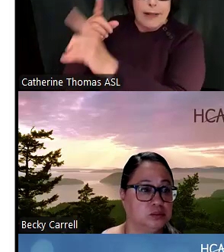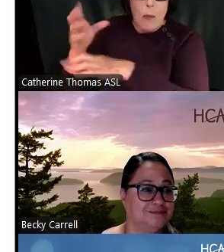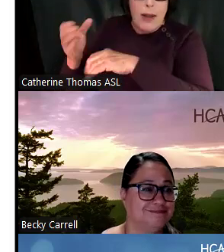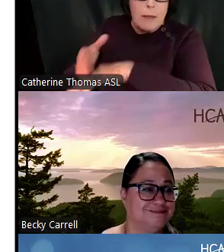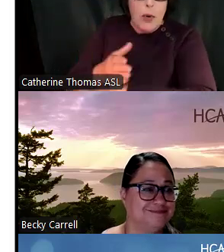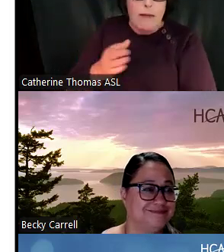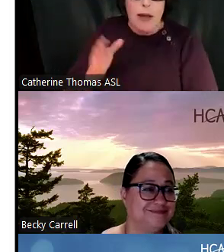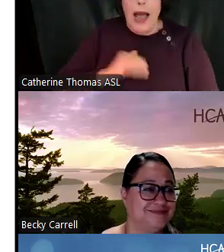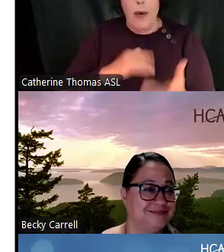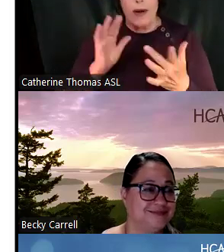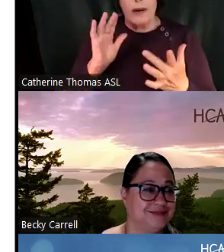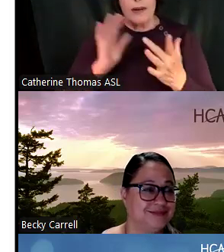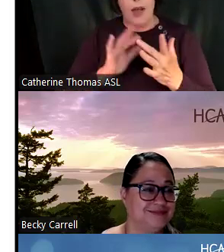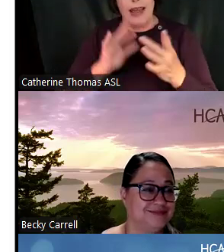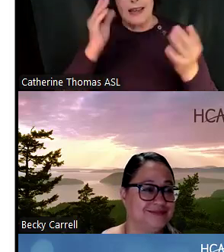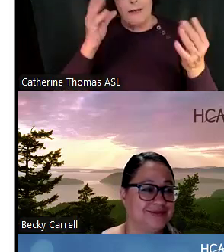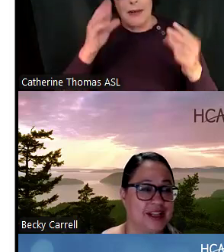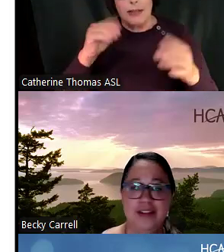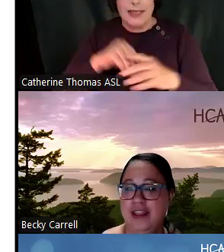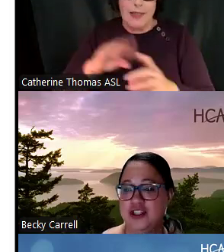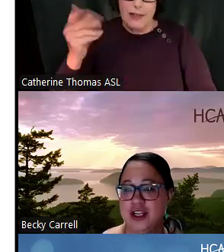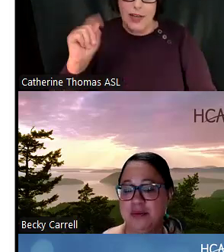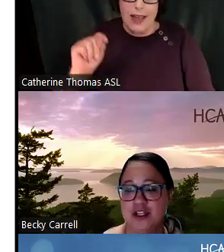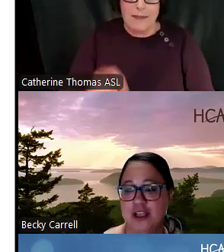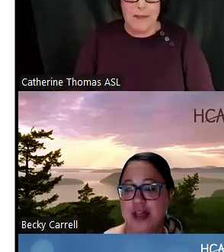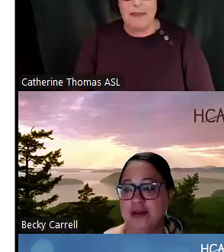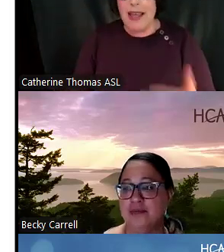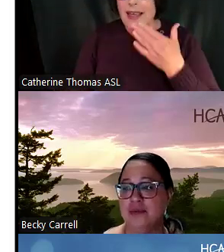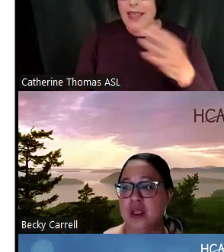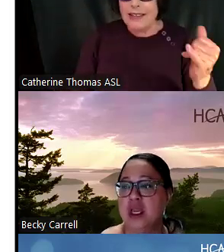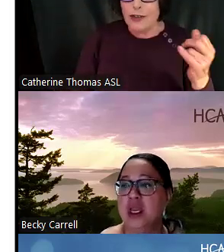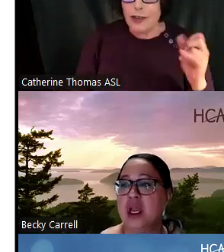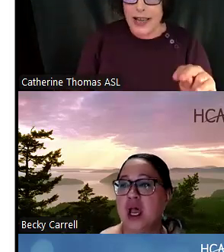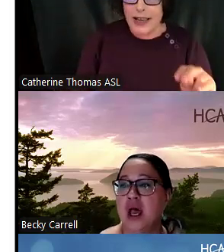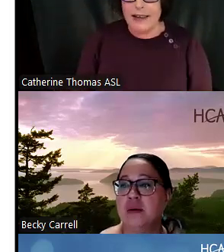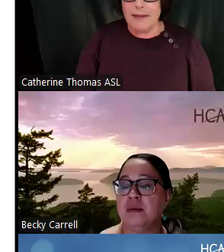Our contact information is in the chat. Thanks, Jen. Appreciate that.